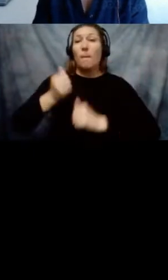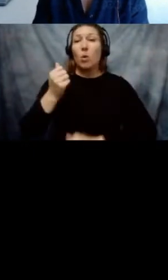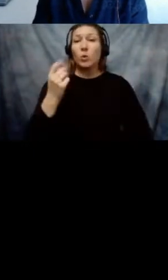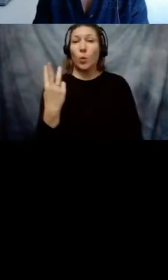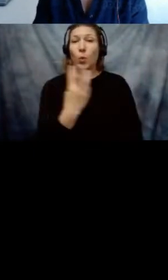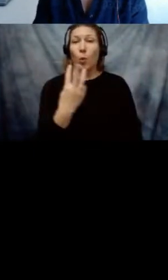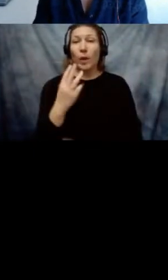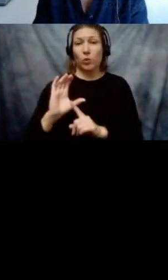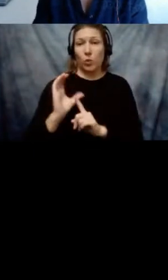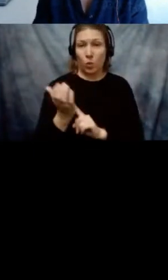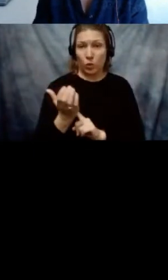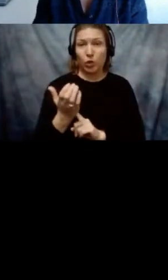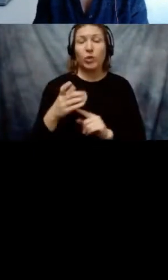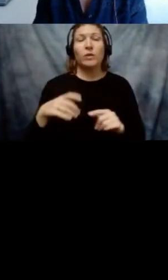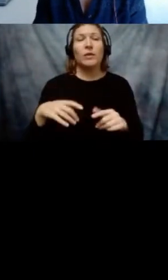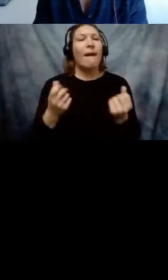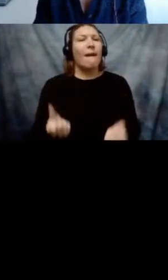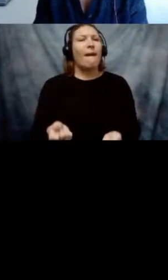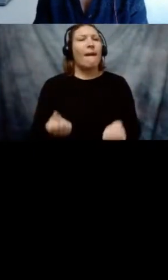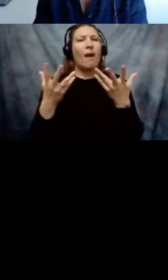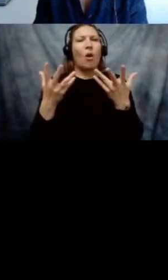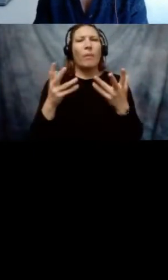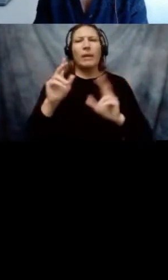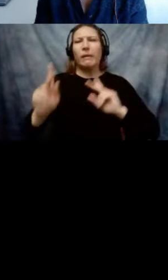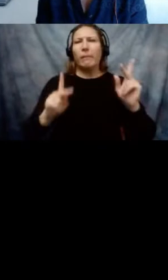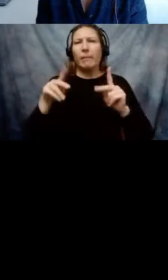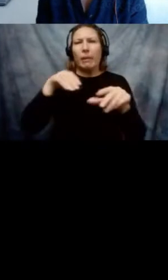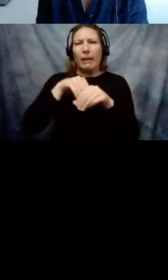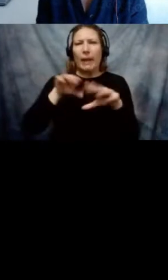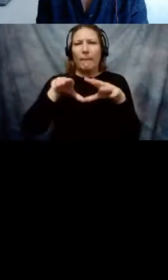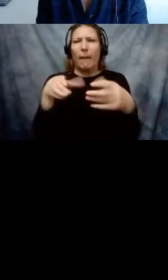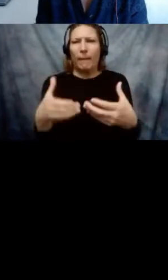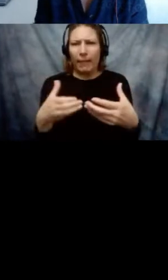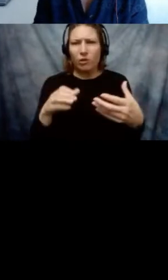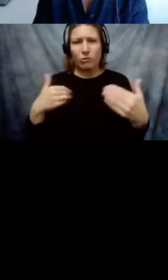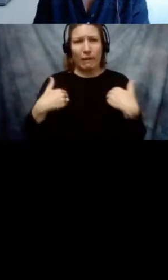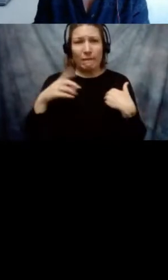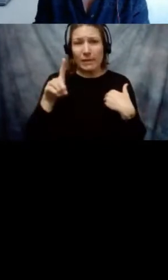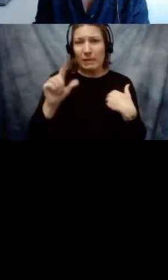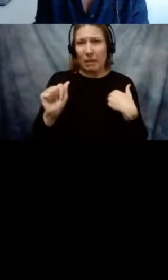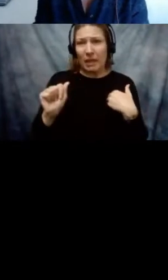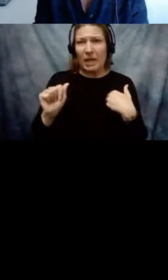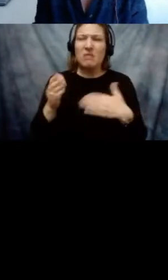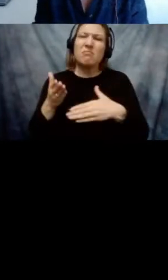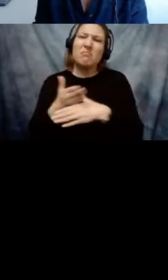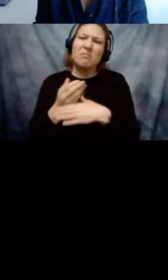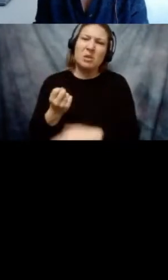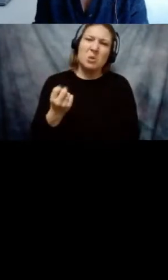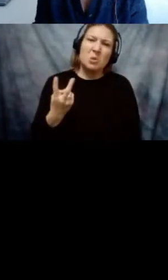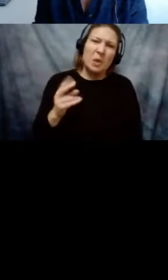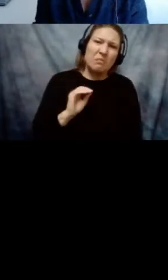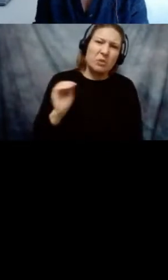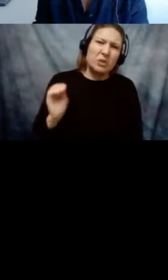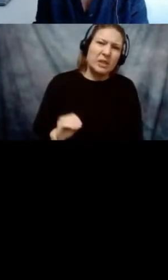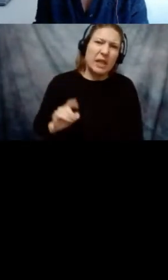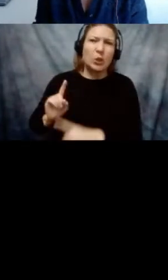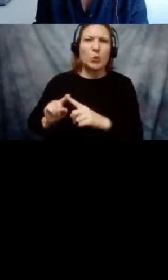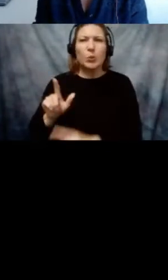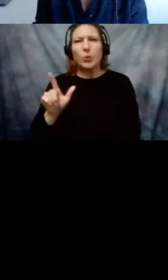population ranges from 12% to 26% of the overall population. And globally, most people agree that it's